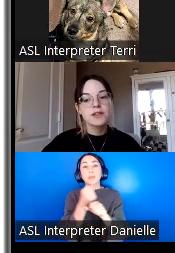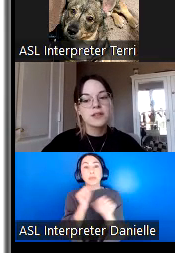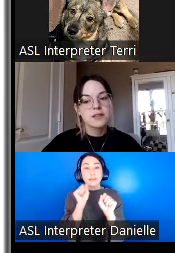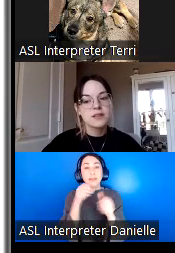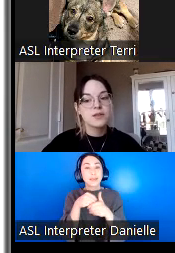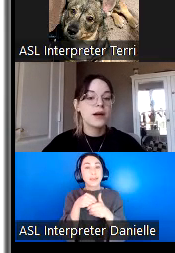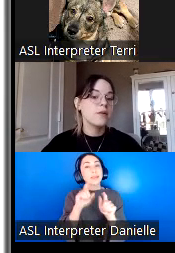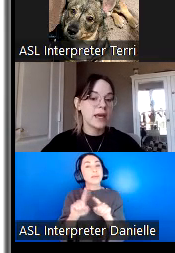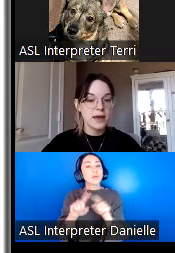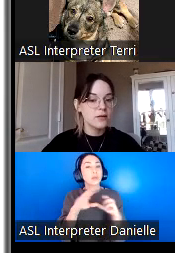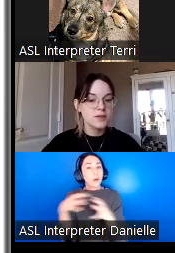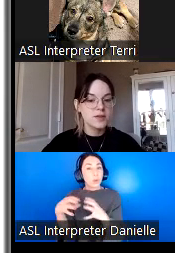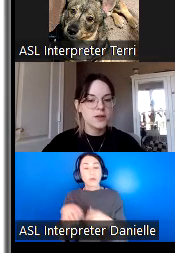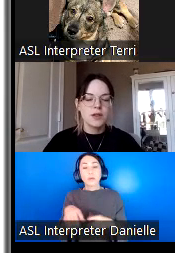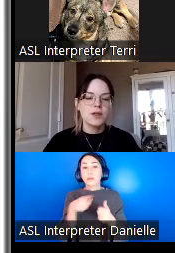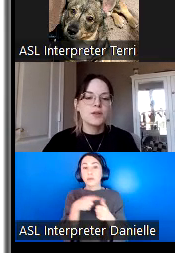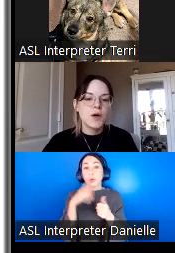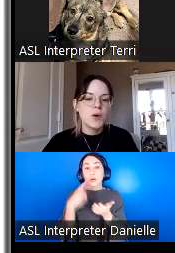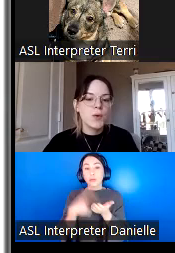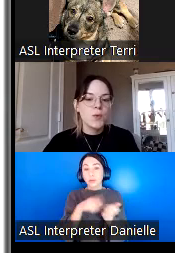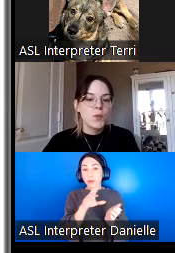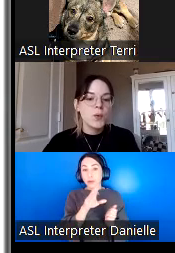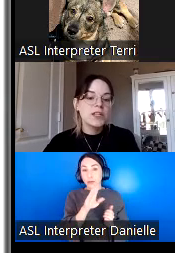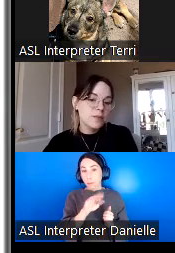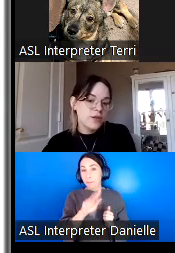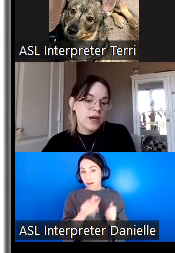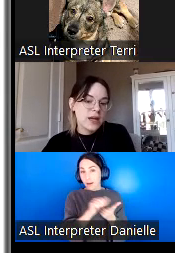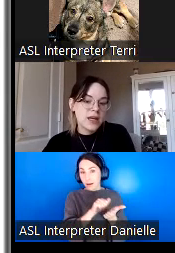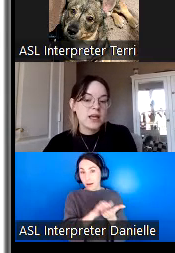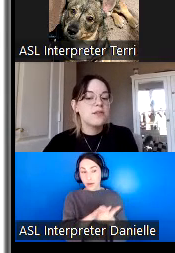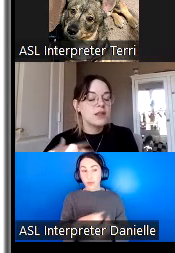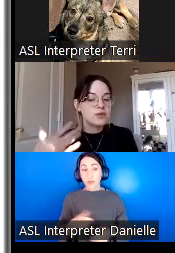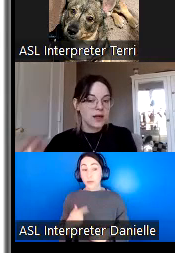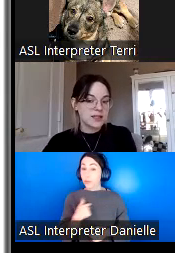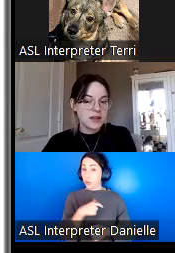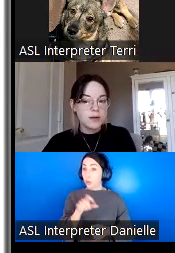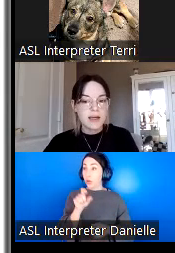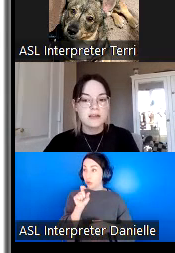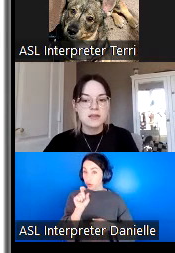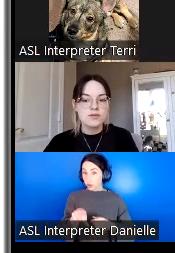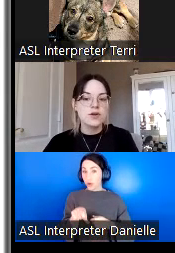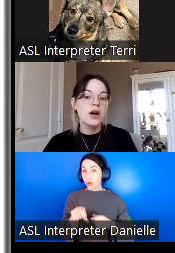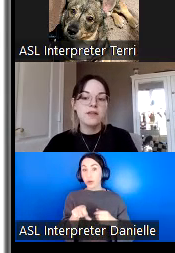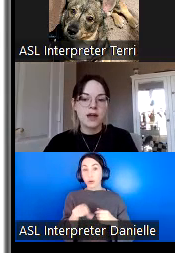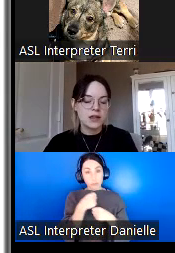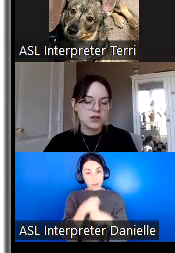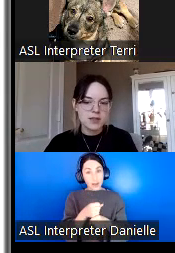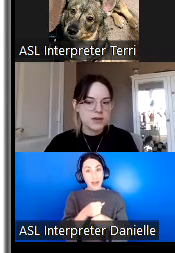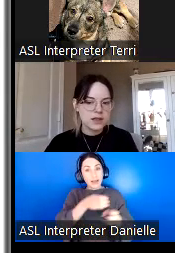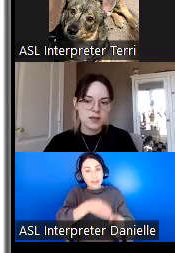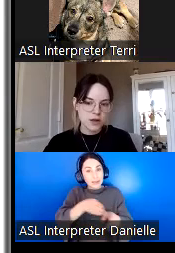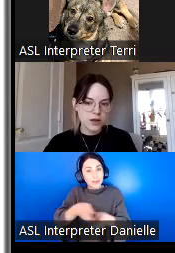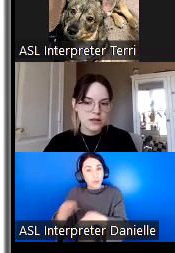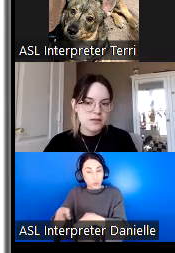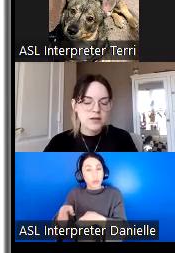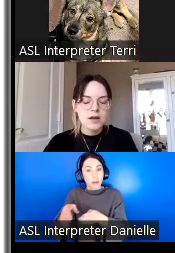but the first is surrounding bank accounts. So we should be creating individualized safety plans regarding financial